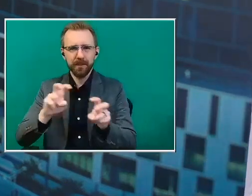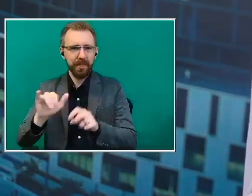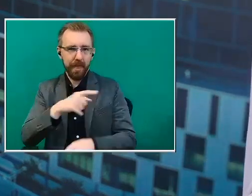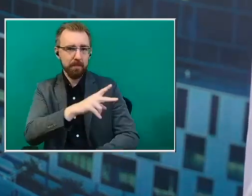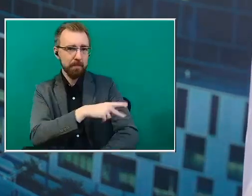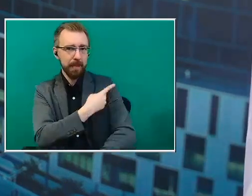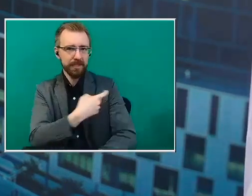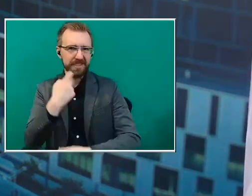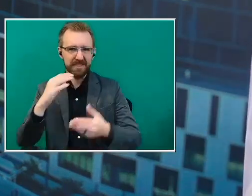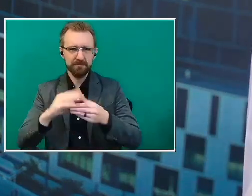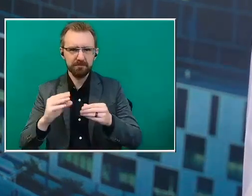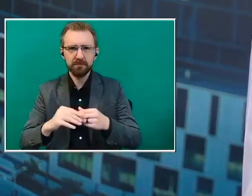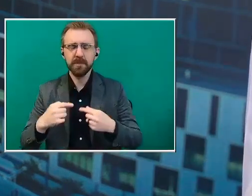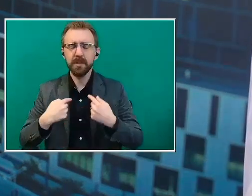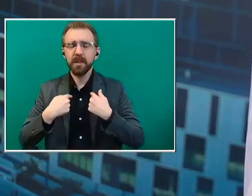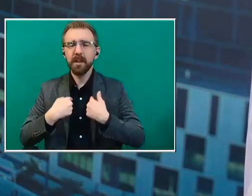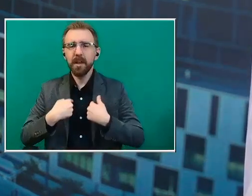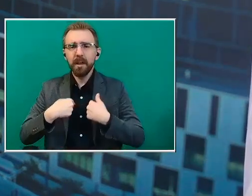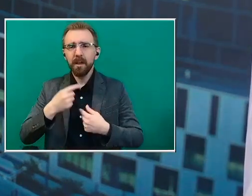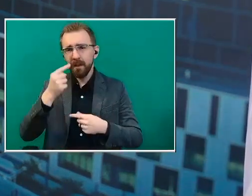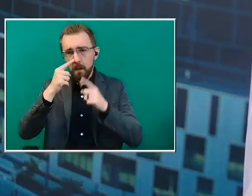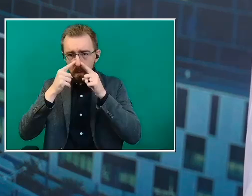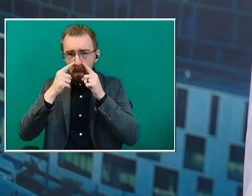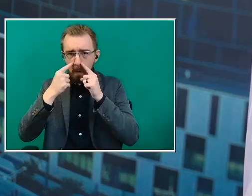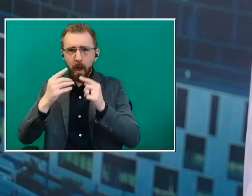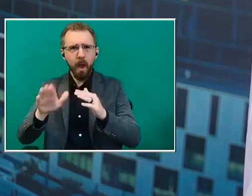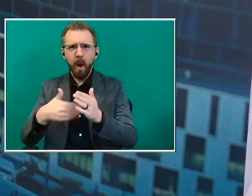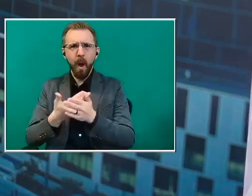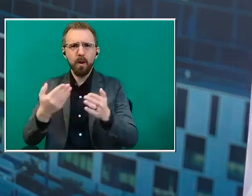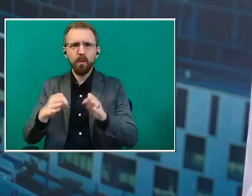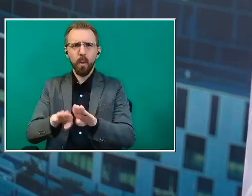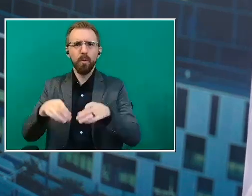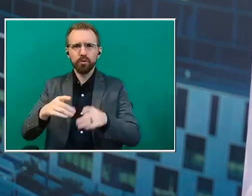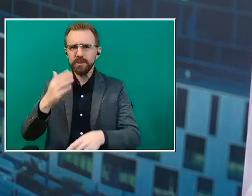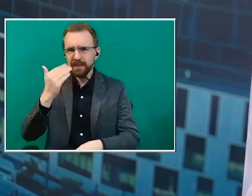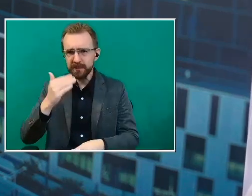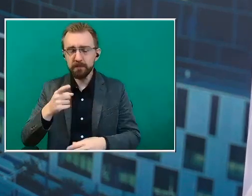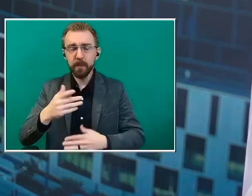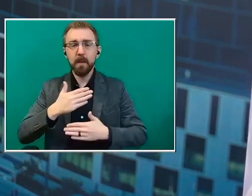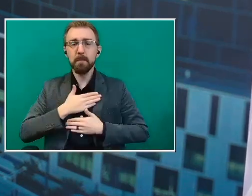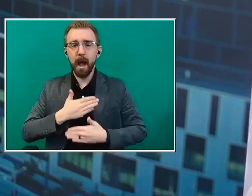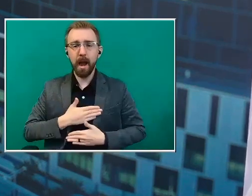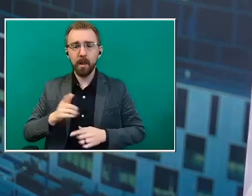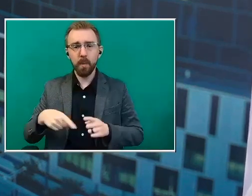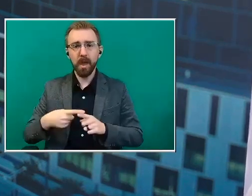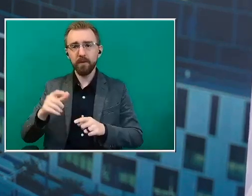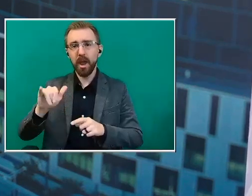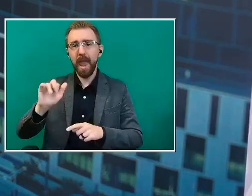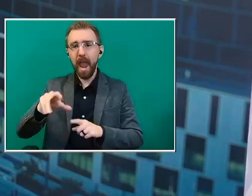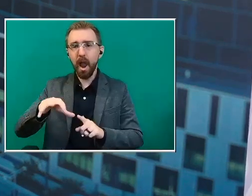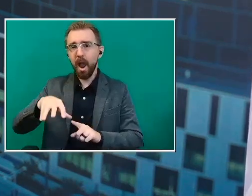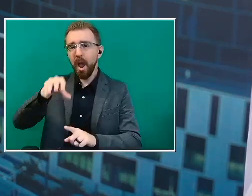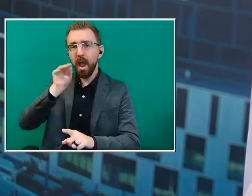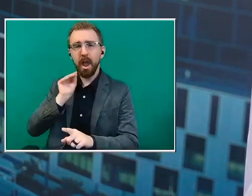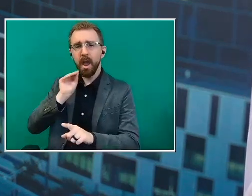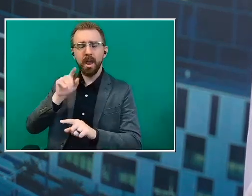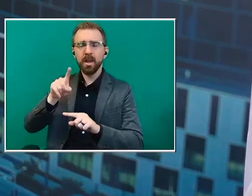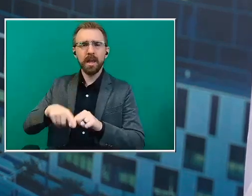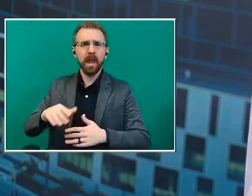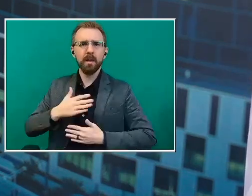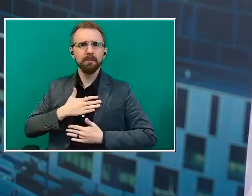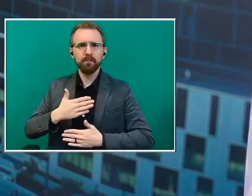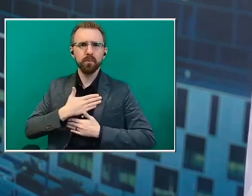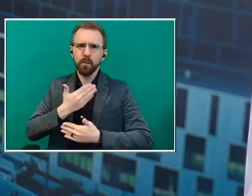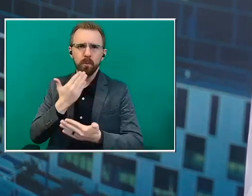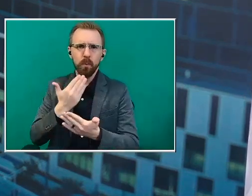airway closes while you sleep. Now, your body, when your airway closes down, you can't get air in very well, and it leads